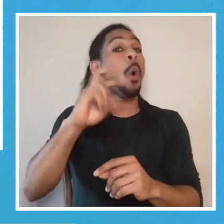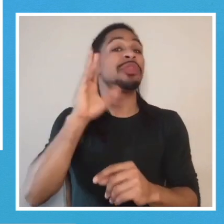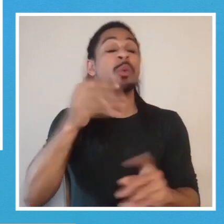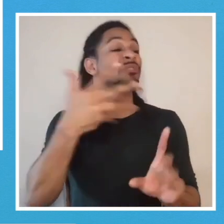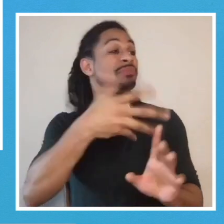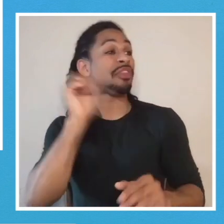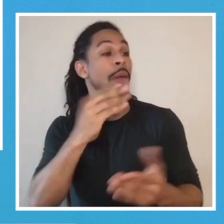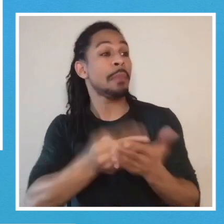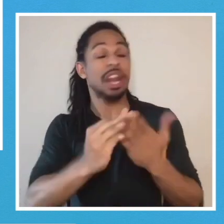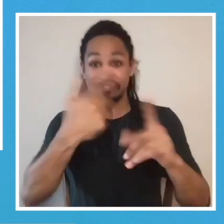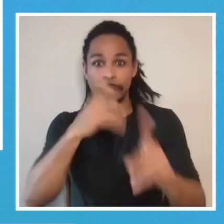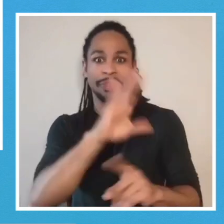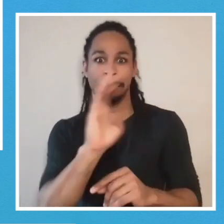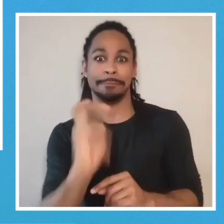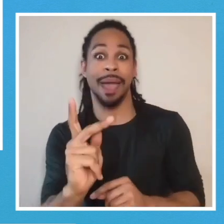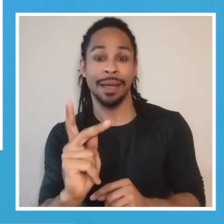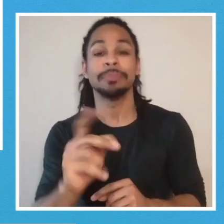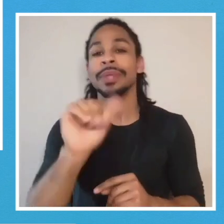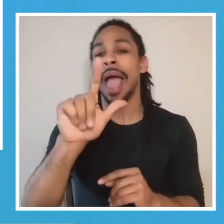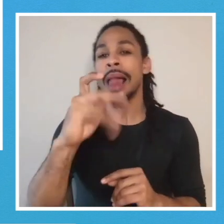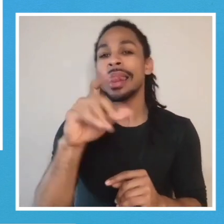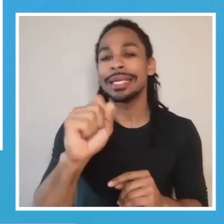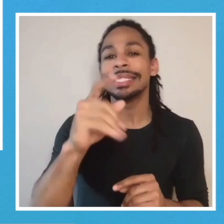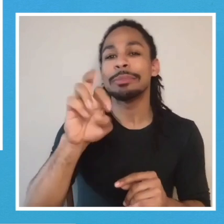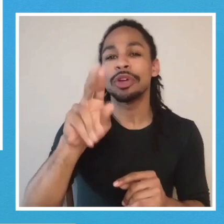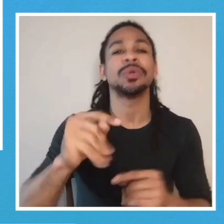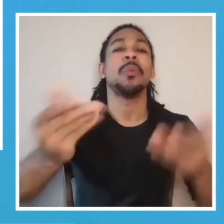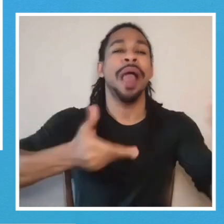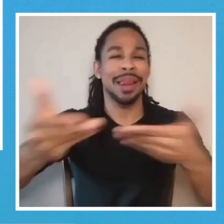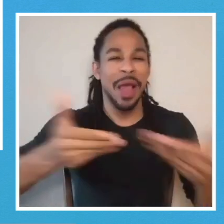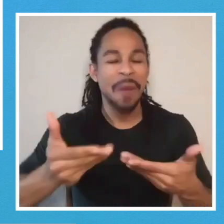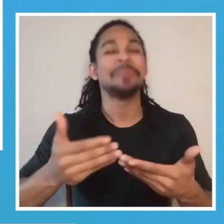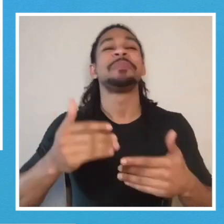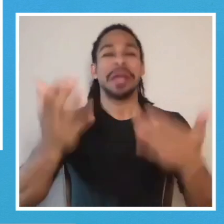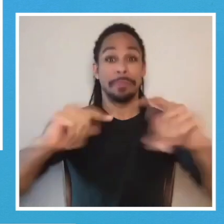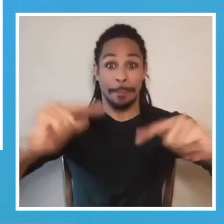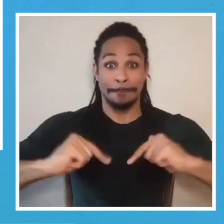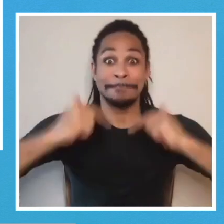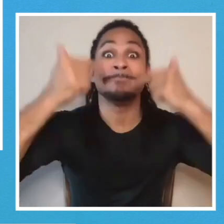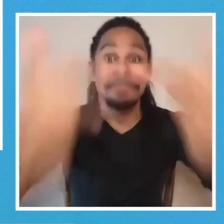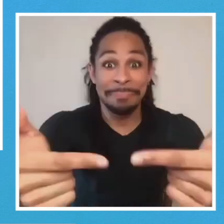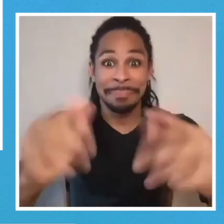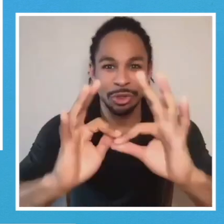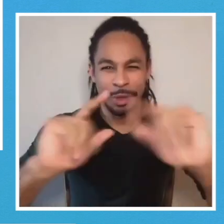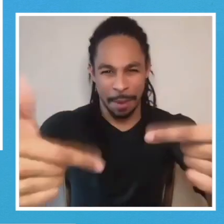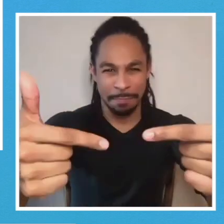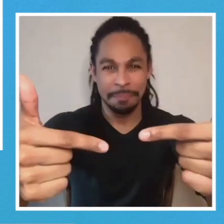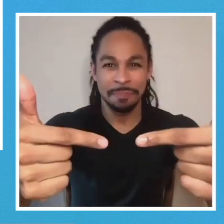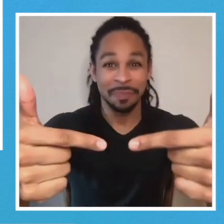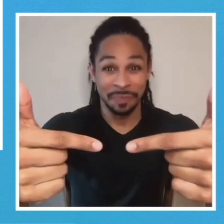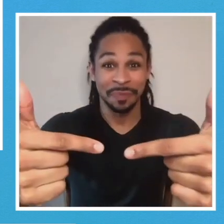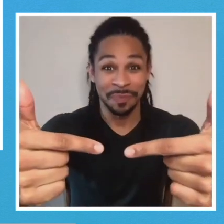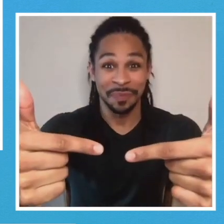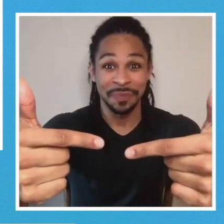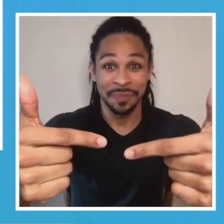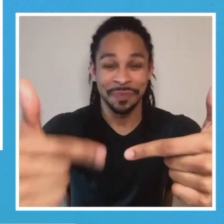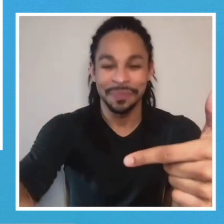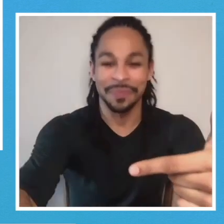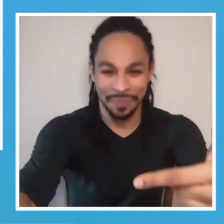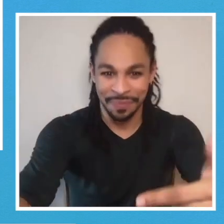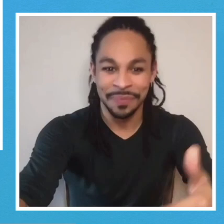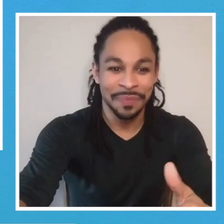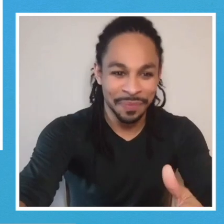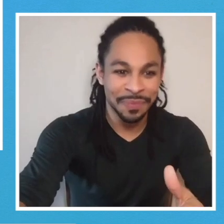City National Bank. Alex Ebert, welcome. Come on in. Are you here? I'm here.